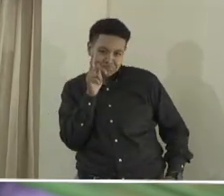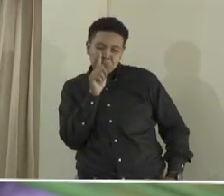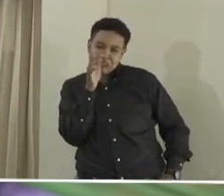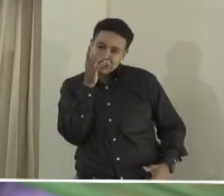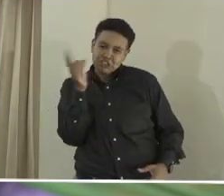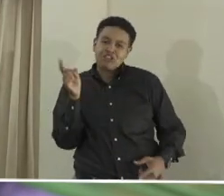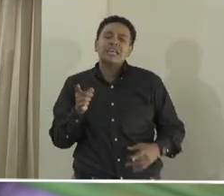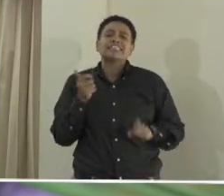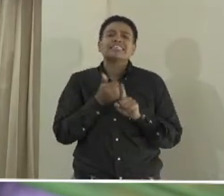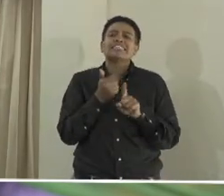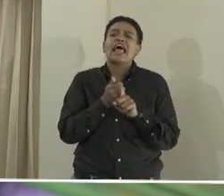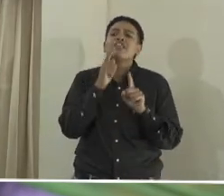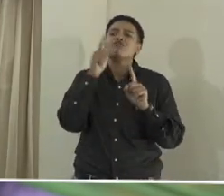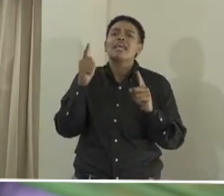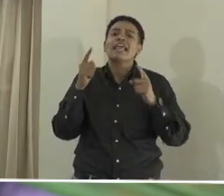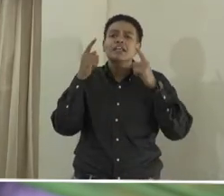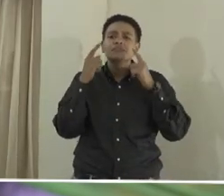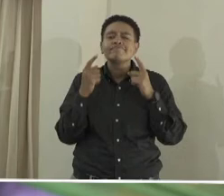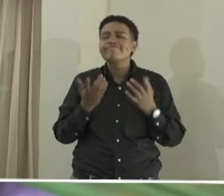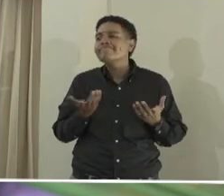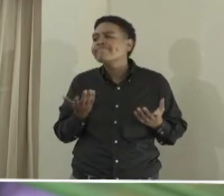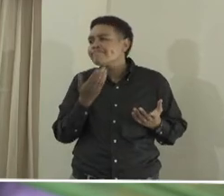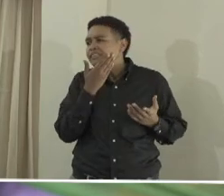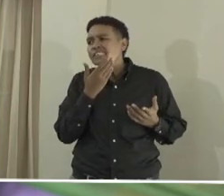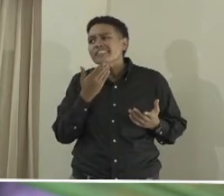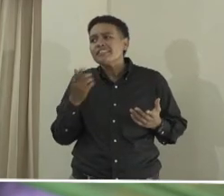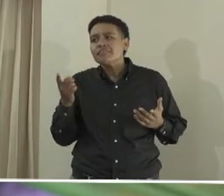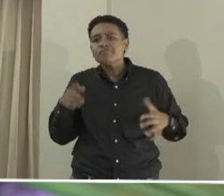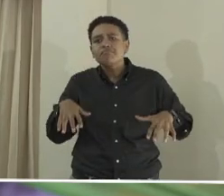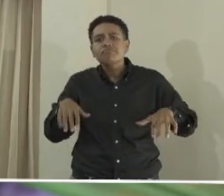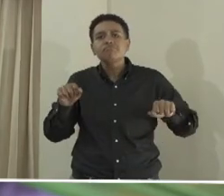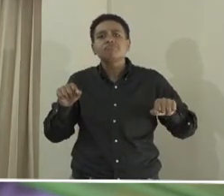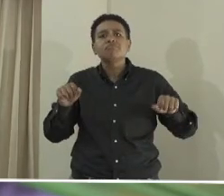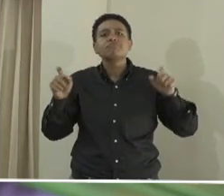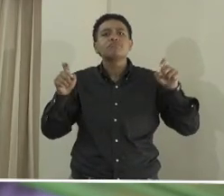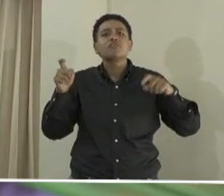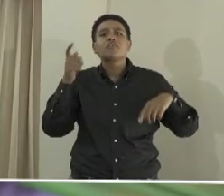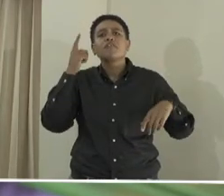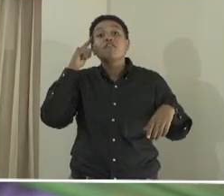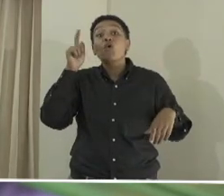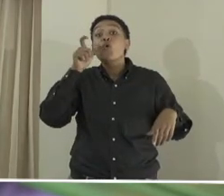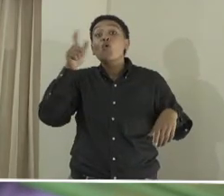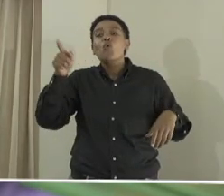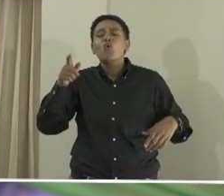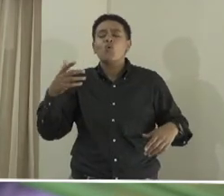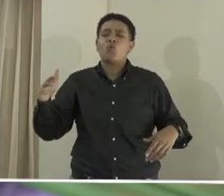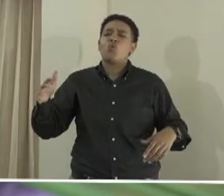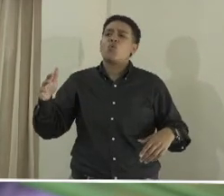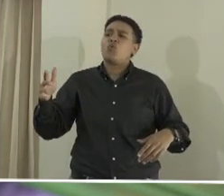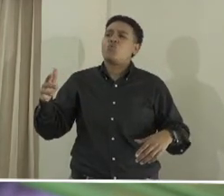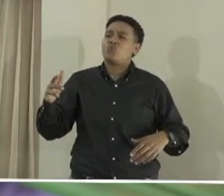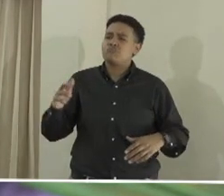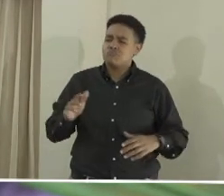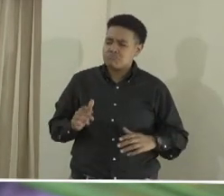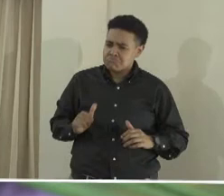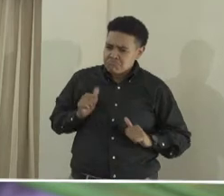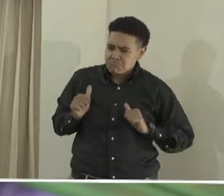He succeeds the late, great, and very venerable